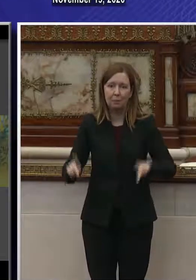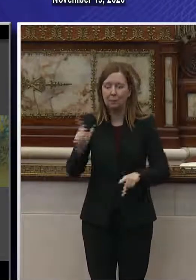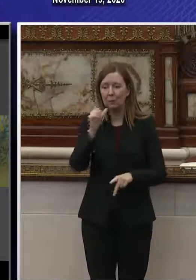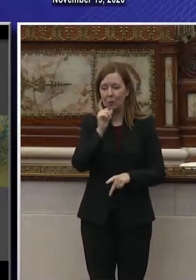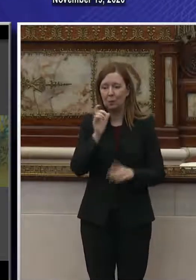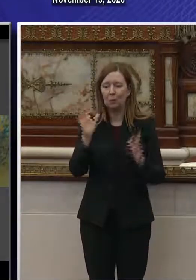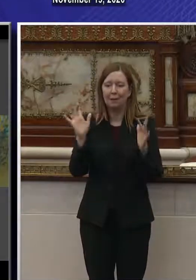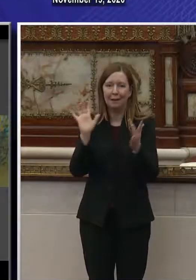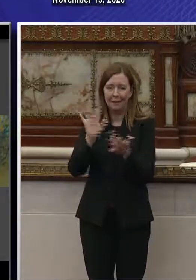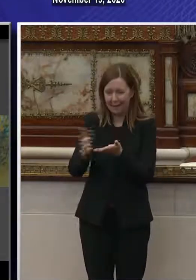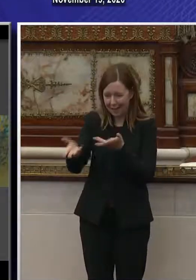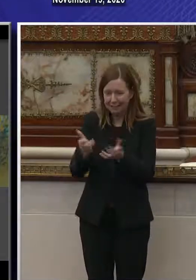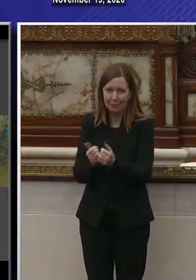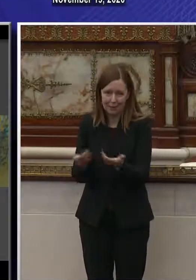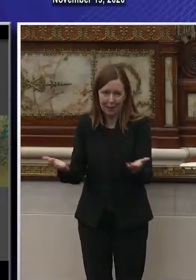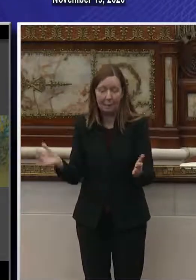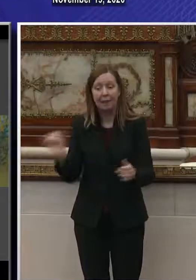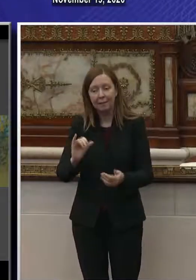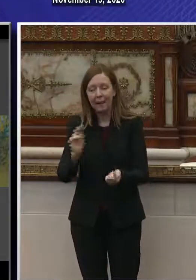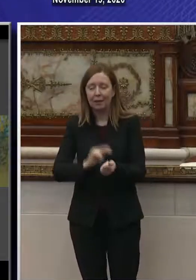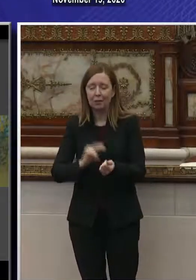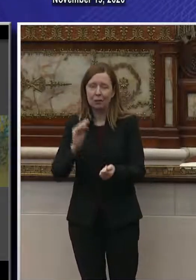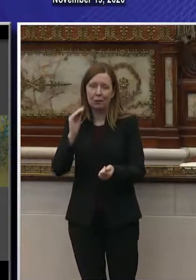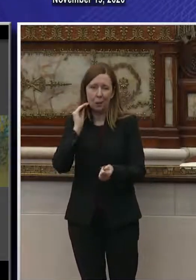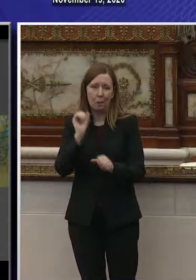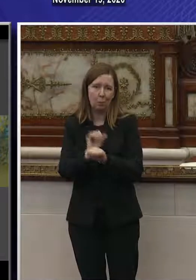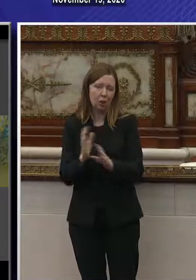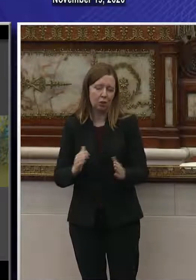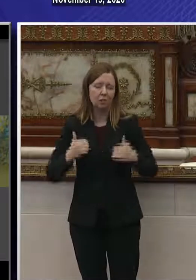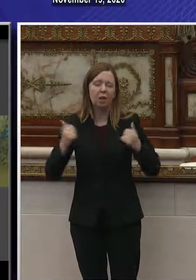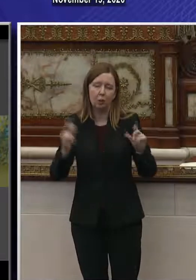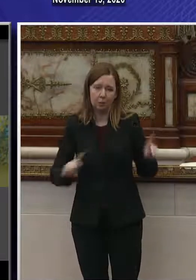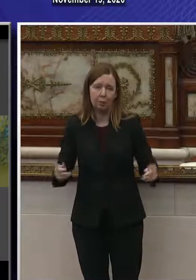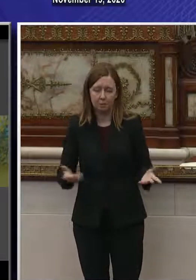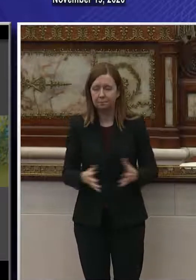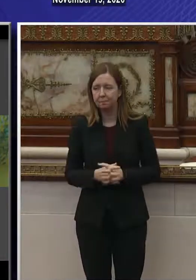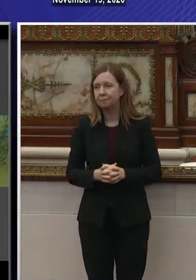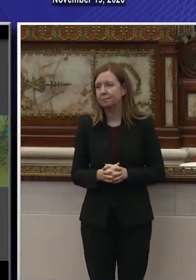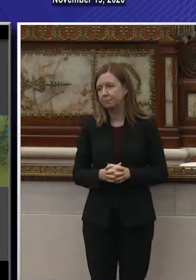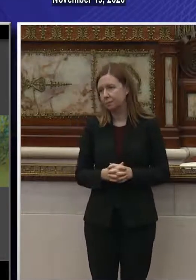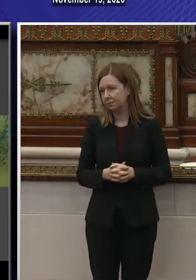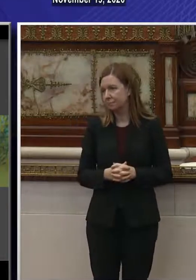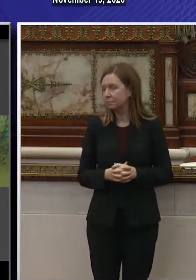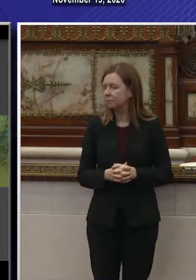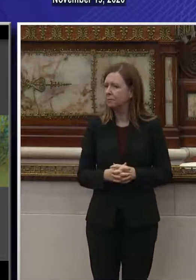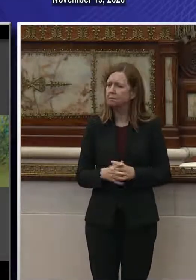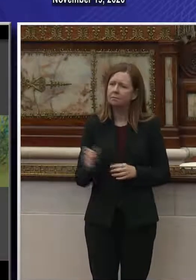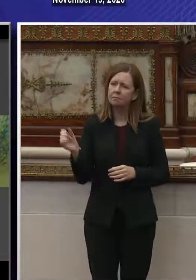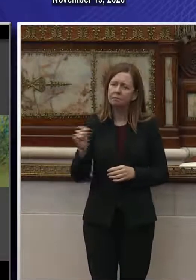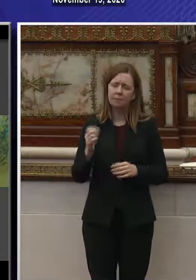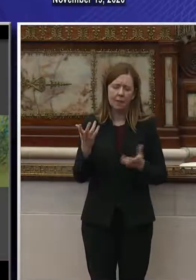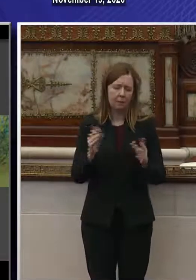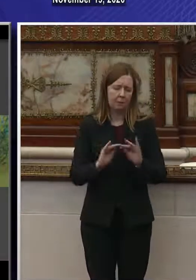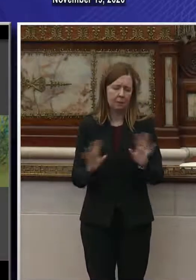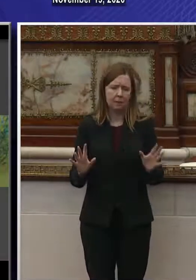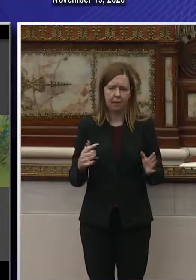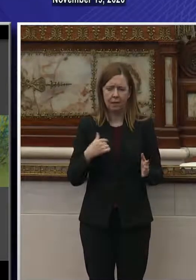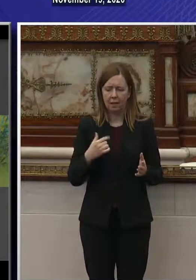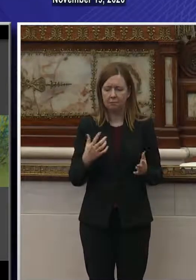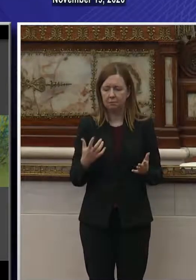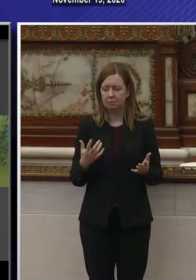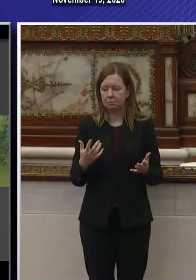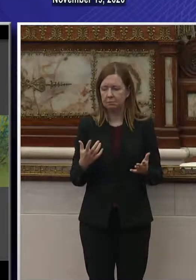in contact with them, like nursing home workers and younger individuals. Thanks. No, and I want to make it clear that in no way would